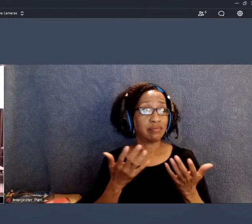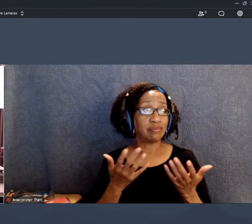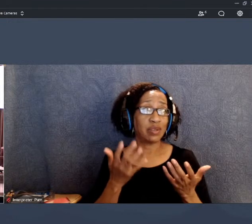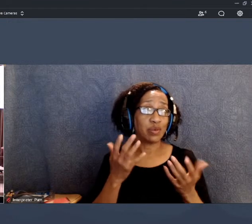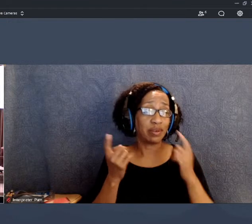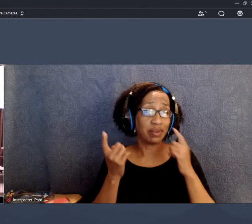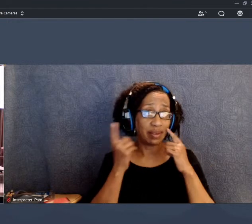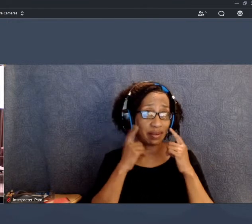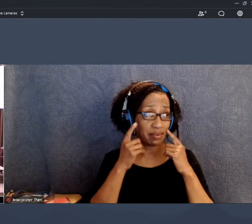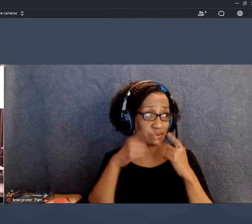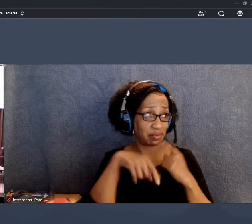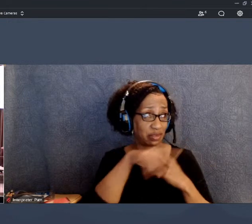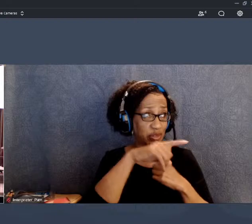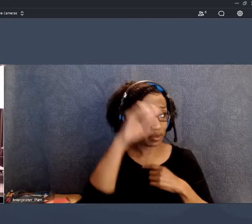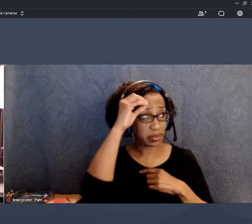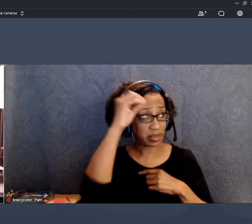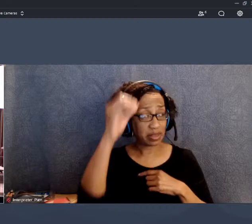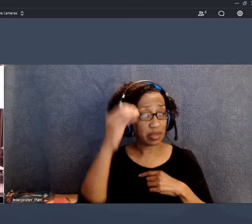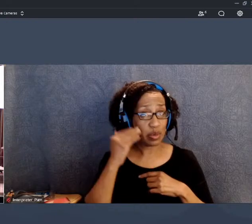this month,